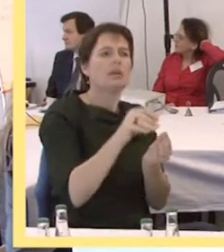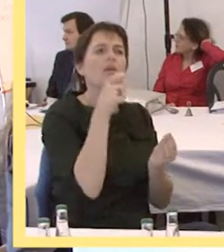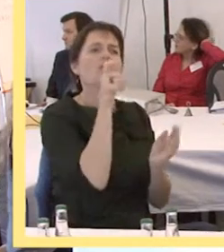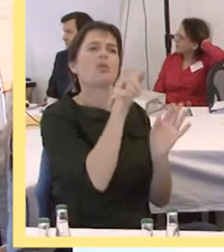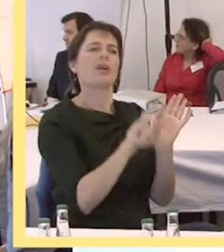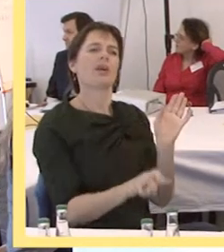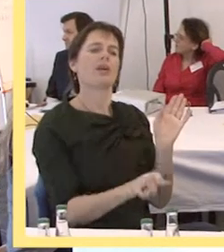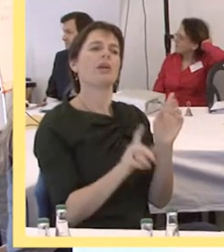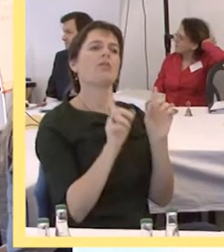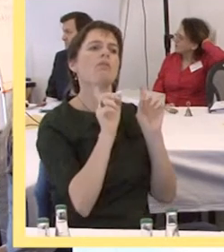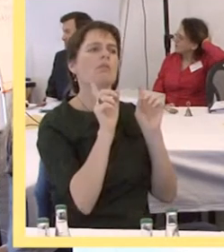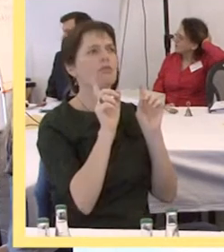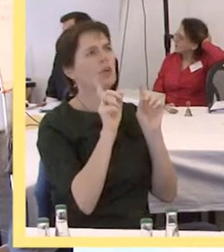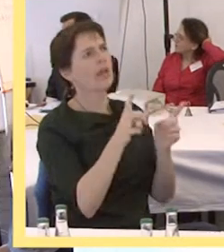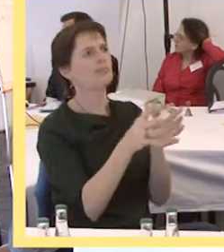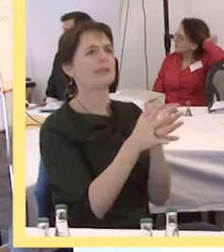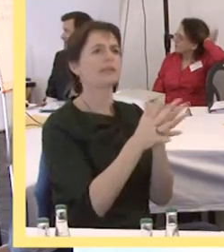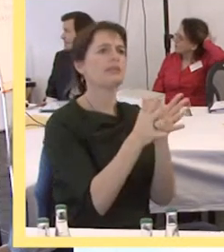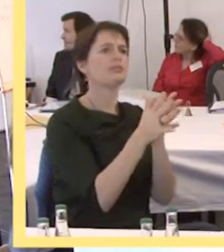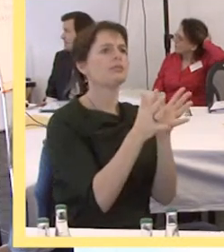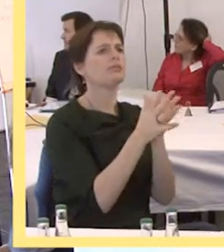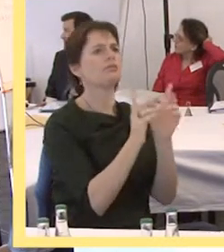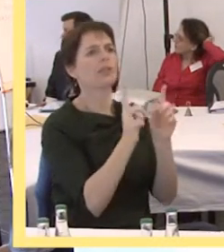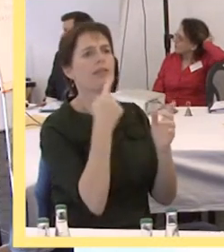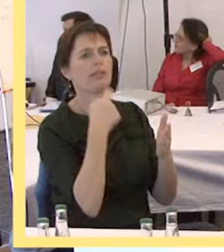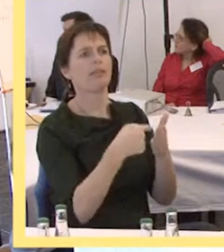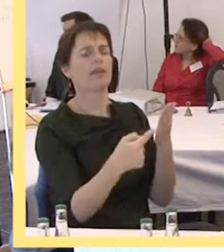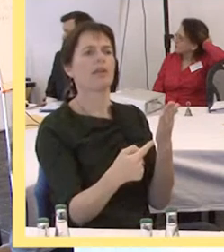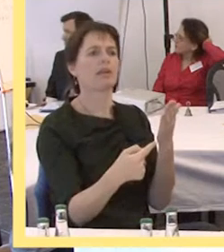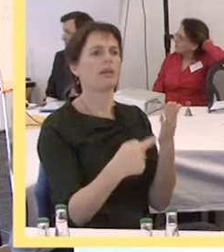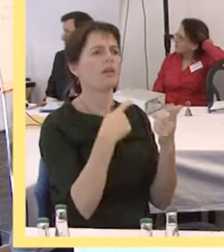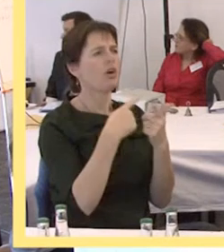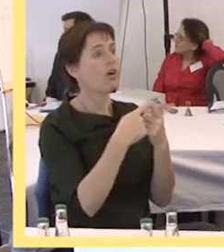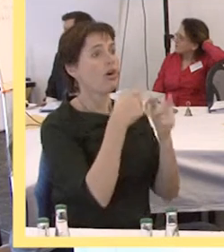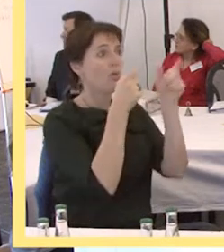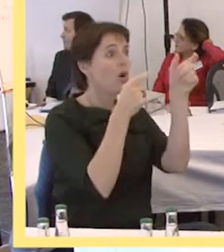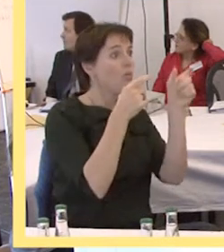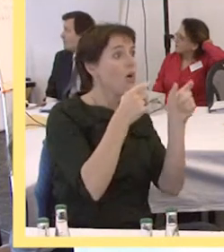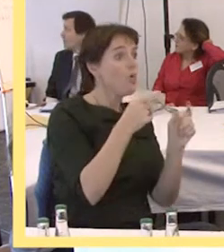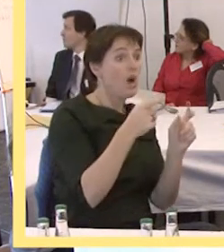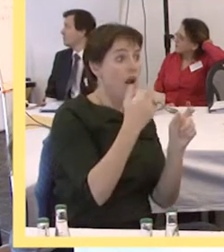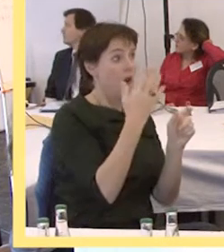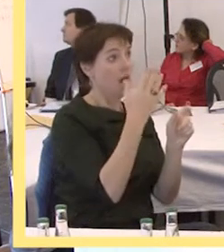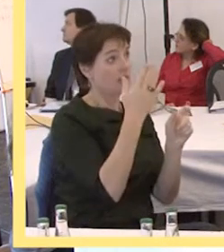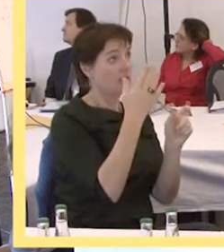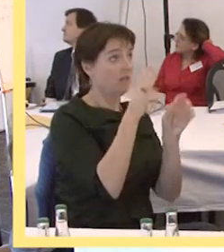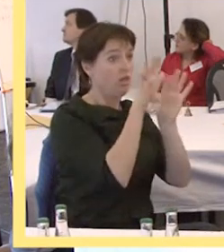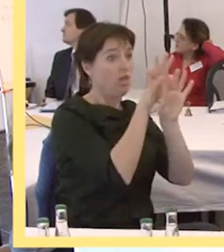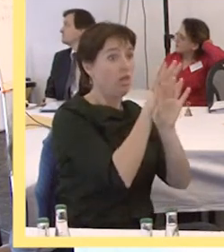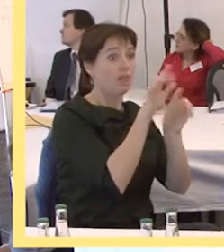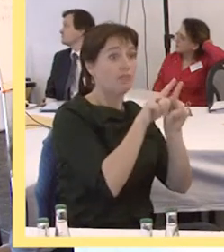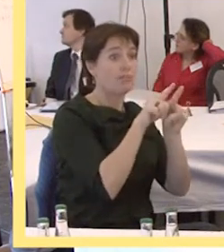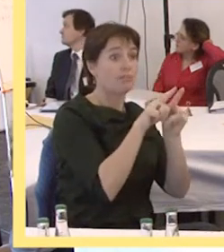can these terms be defined, how they overlap, or how are they